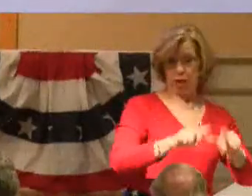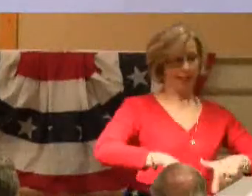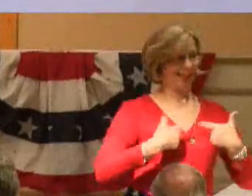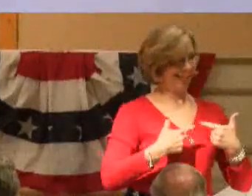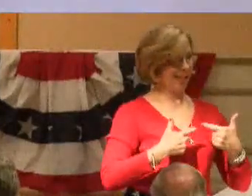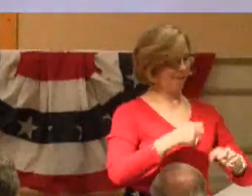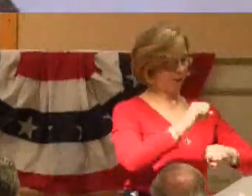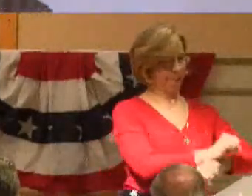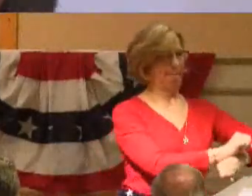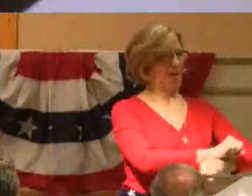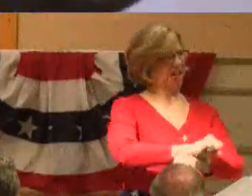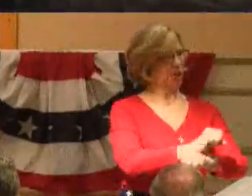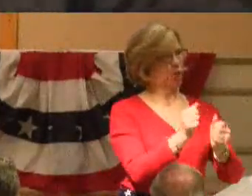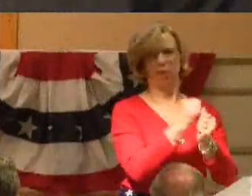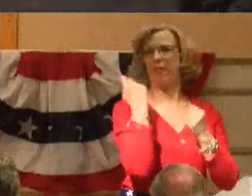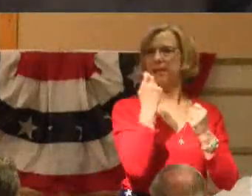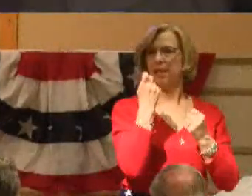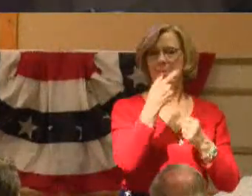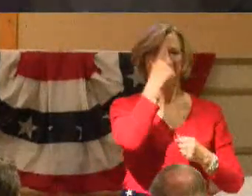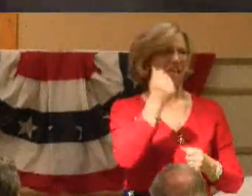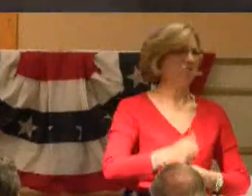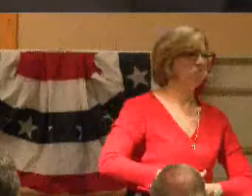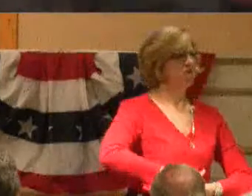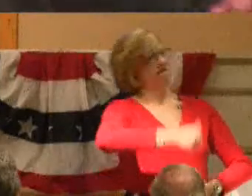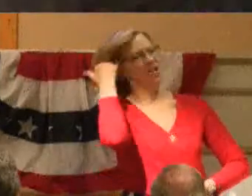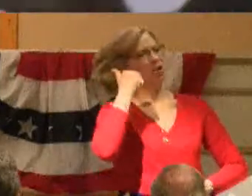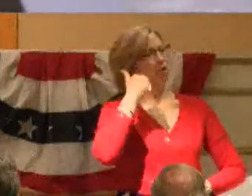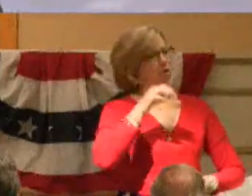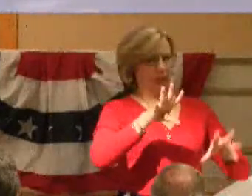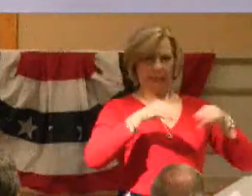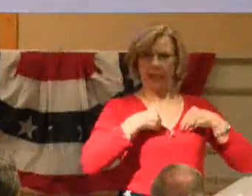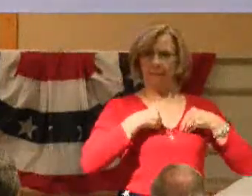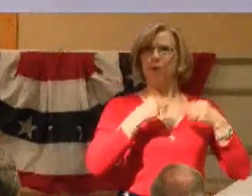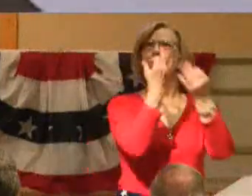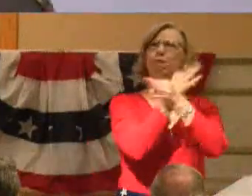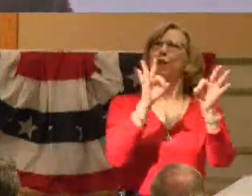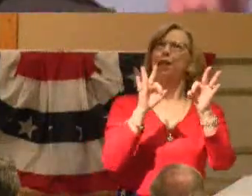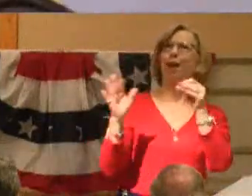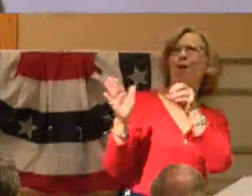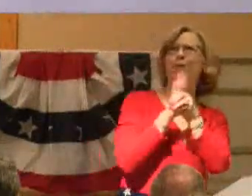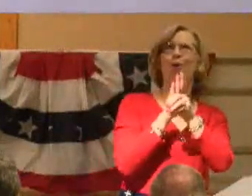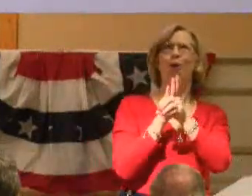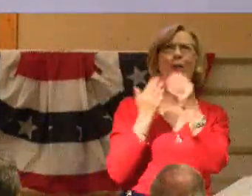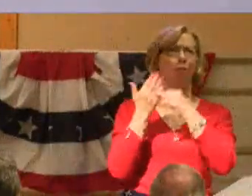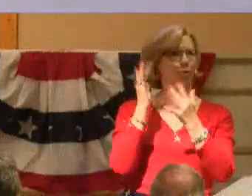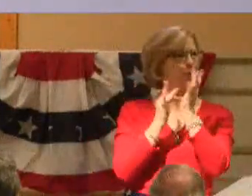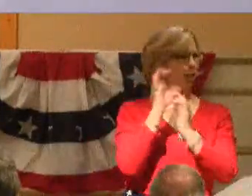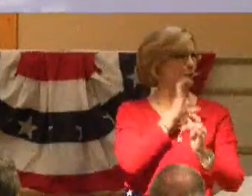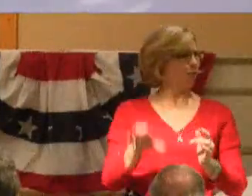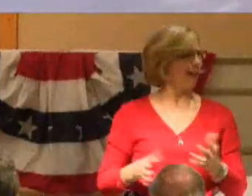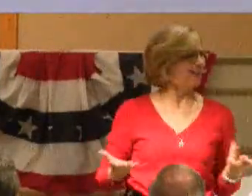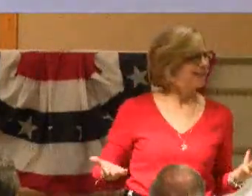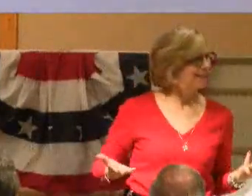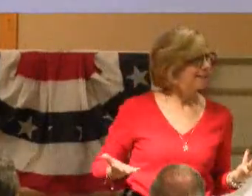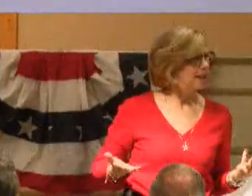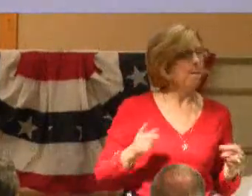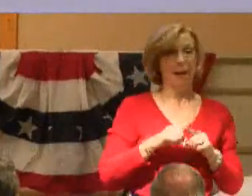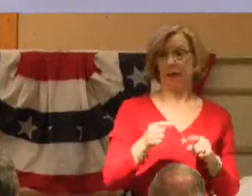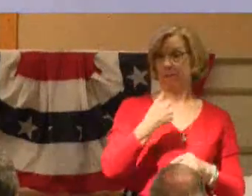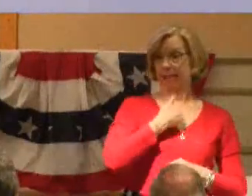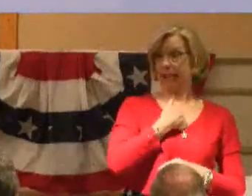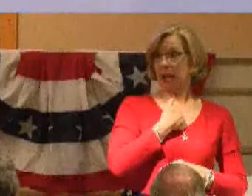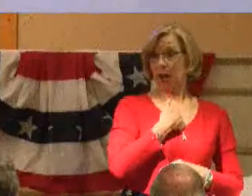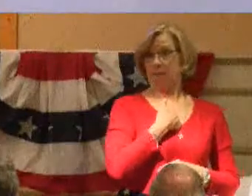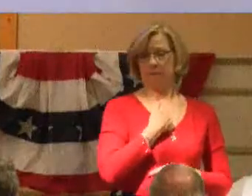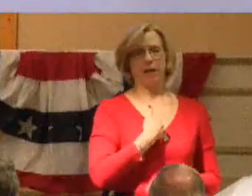in bondage because they refuse to accept the complete freedom that Jesus Christ has given them. But I, for one,